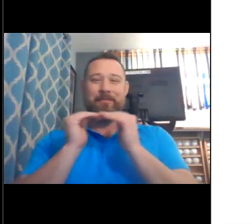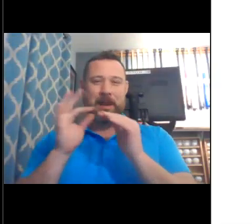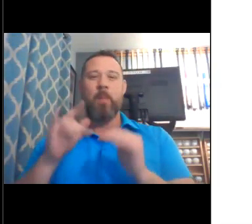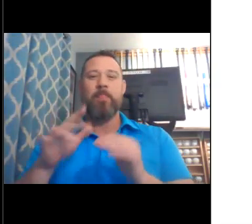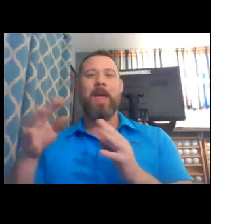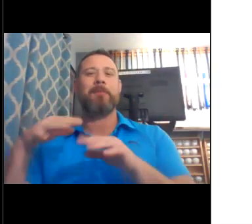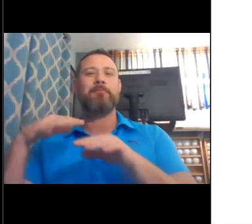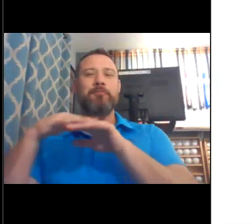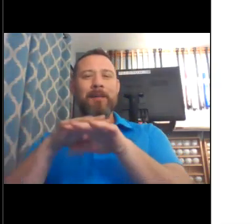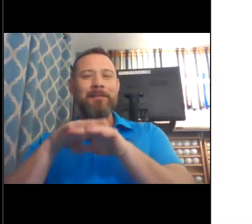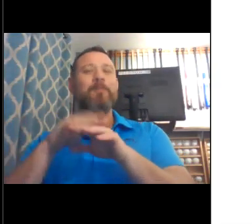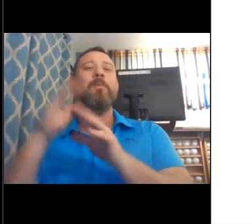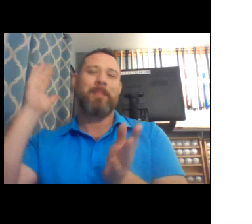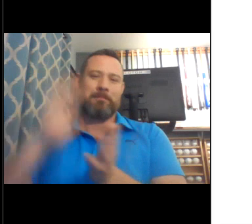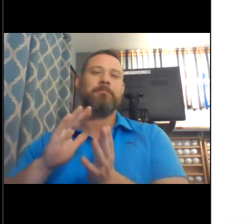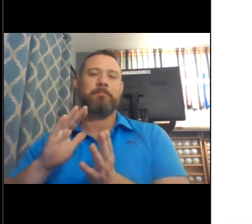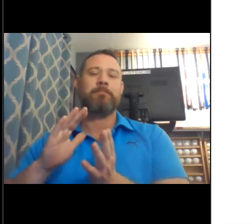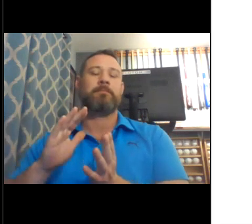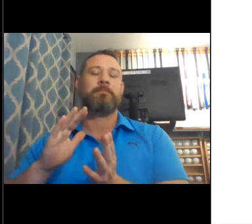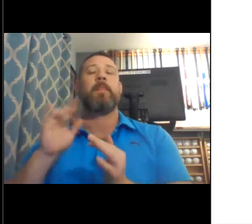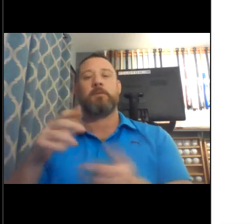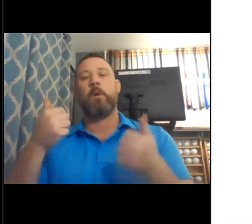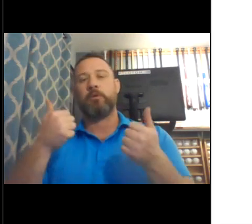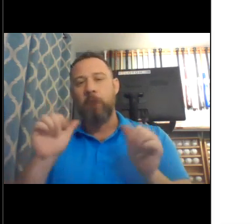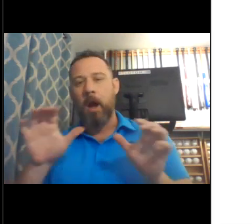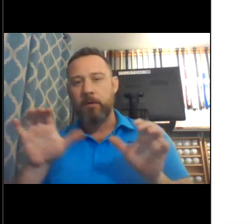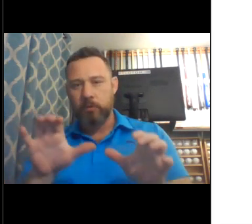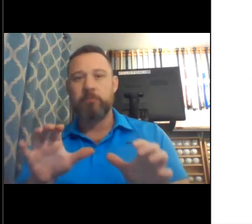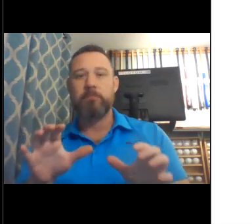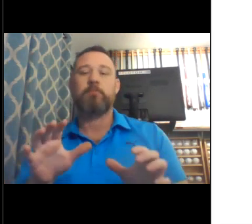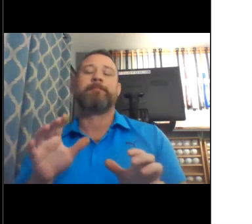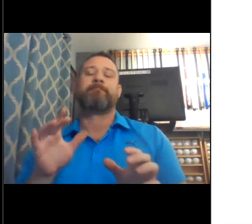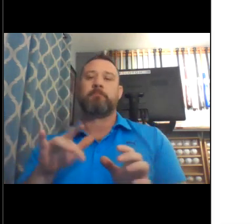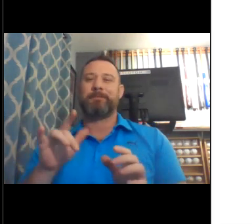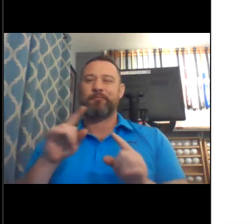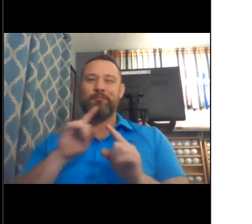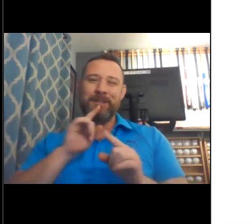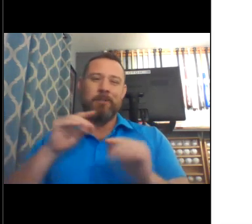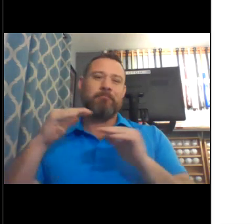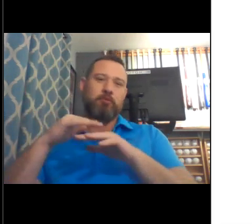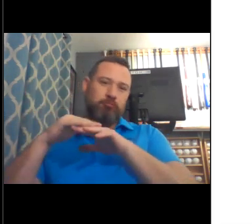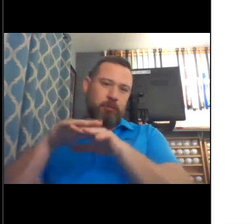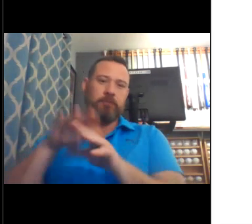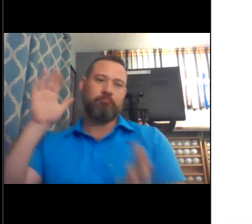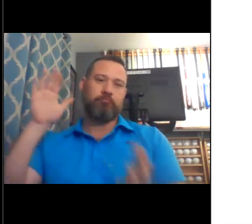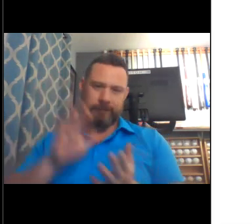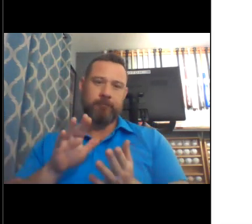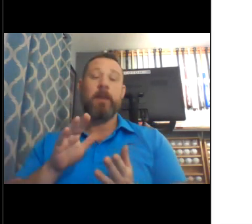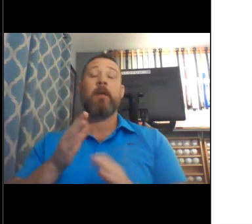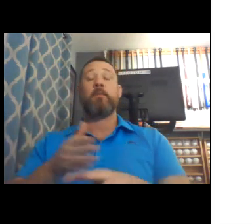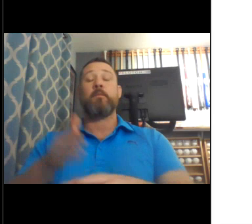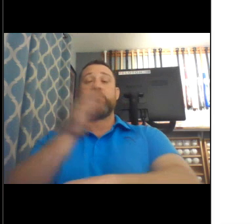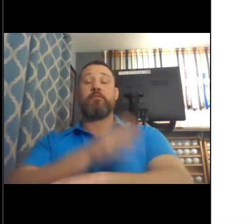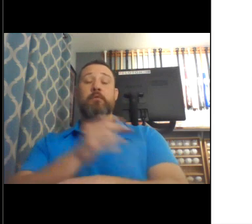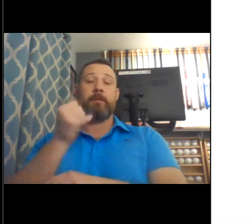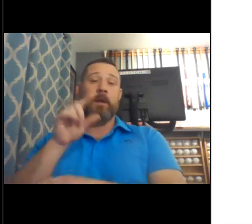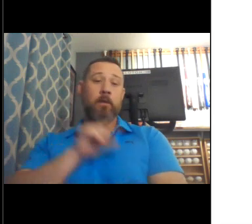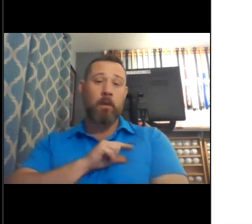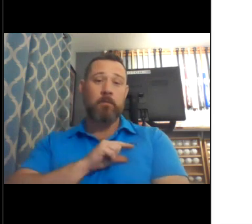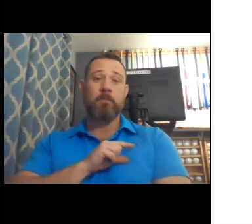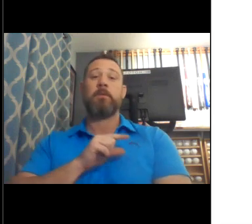less congestion. And that's what we're trying to do. We feel this is a real congestion reliever. Improving air quality. If we get people